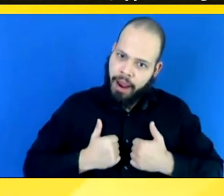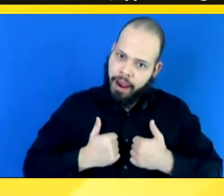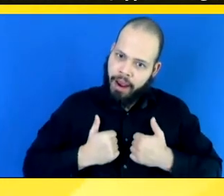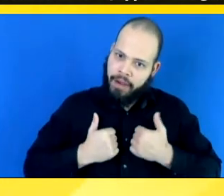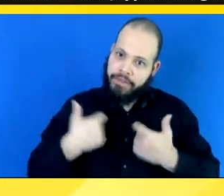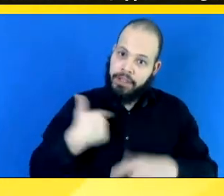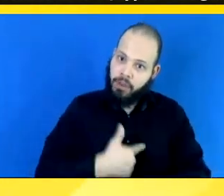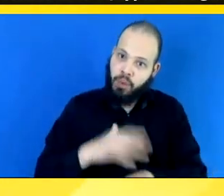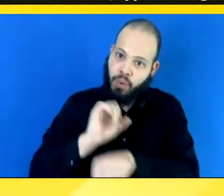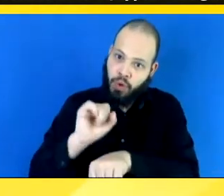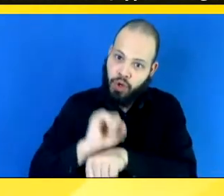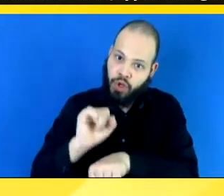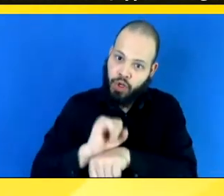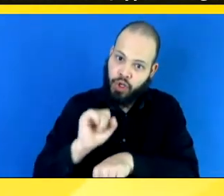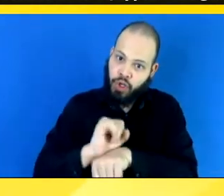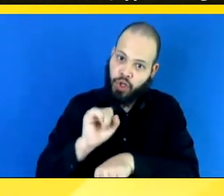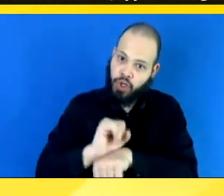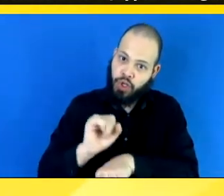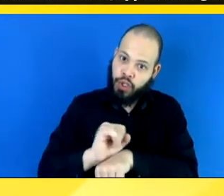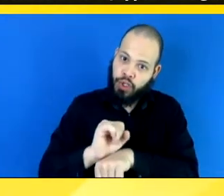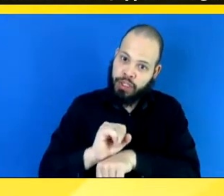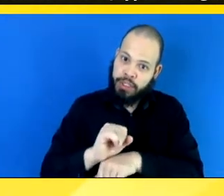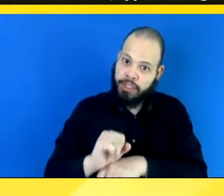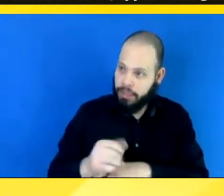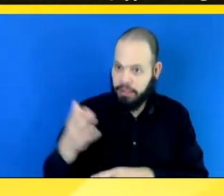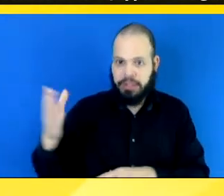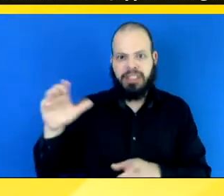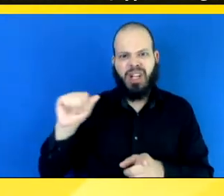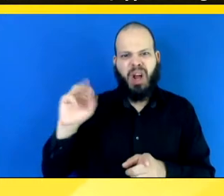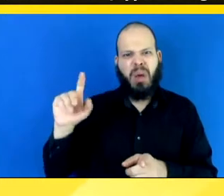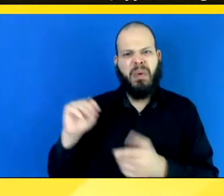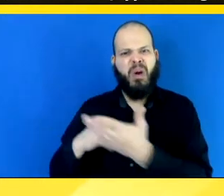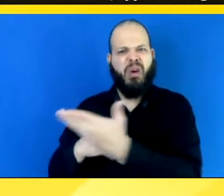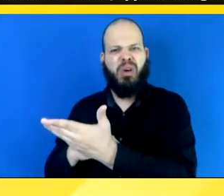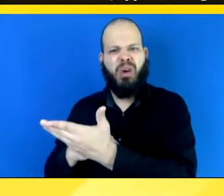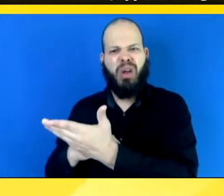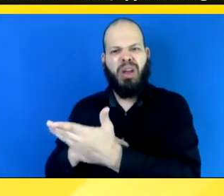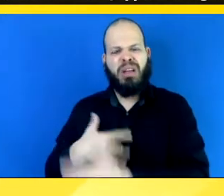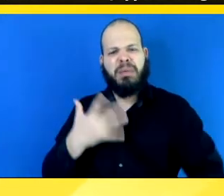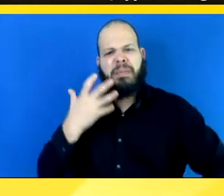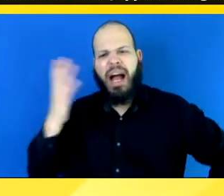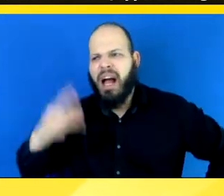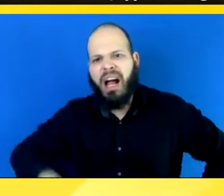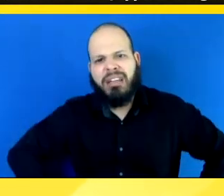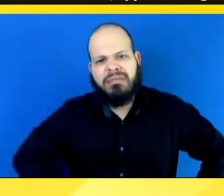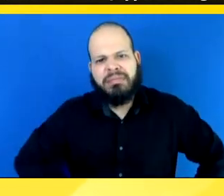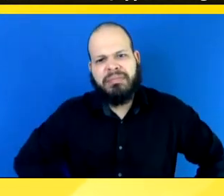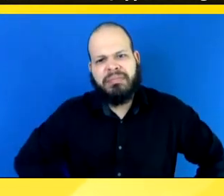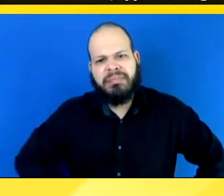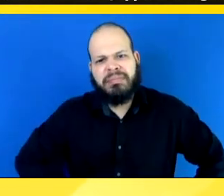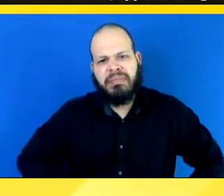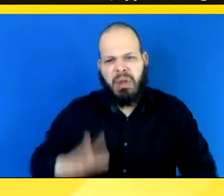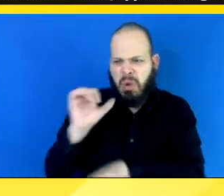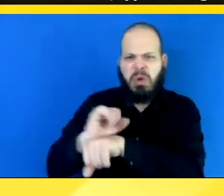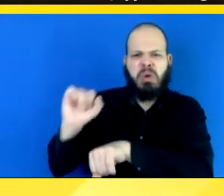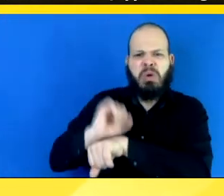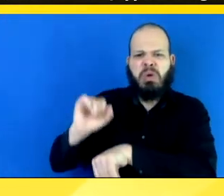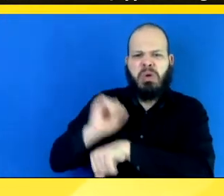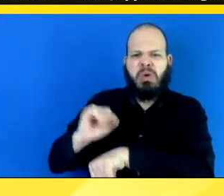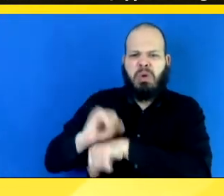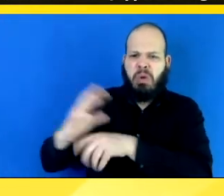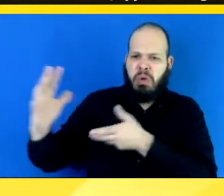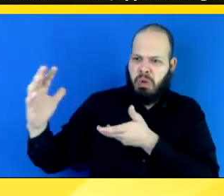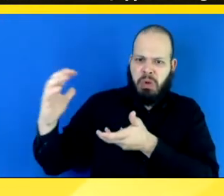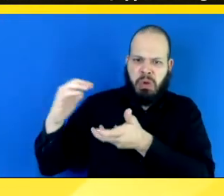Amazon, feeling mighty mad about the workers' union that we never